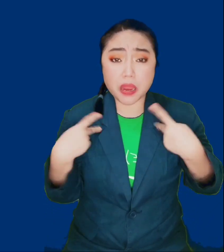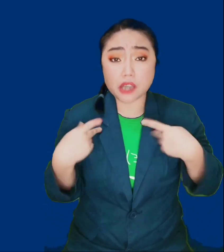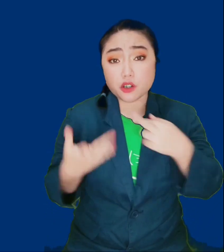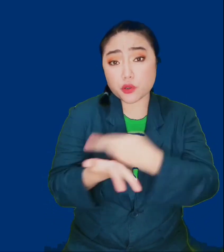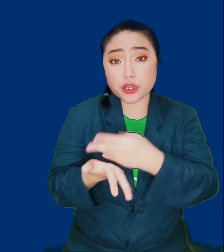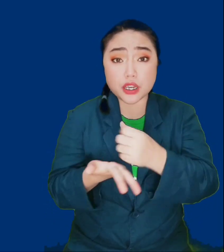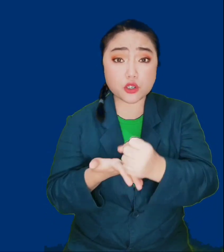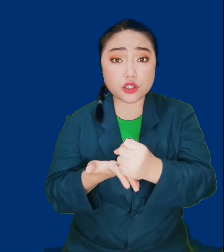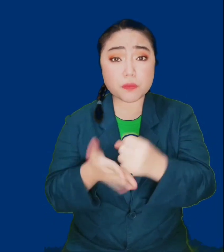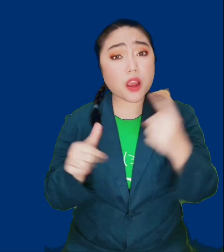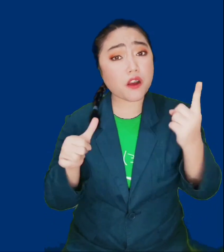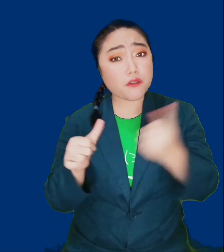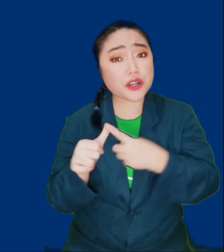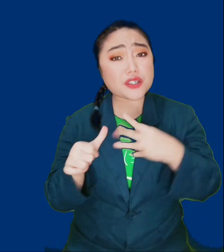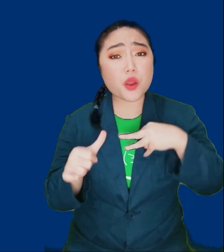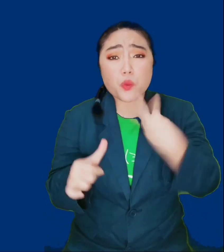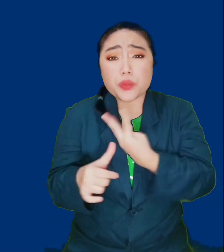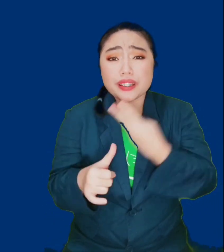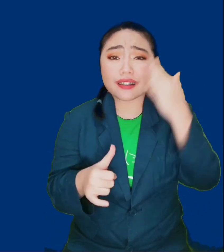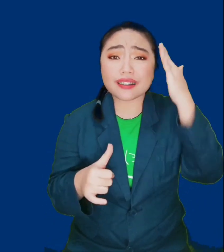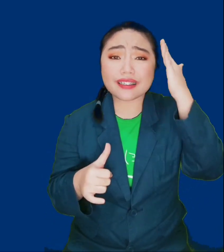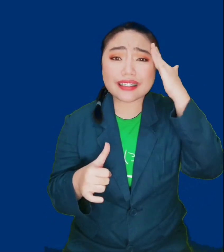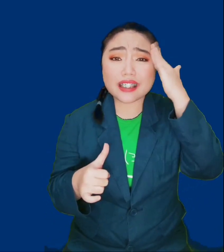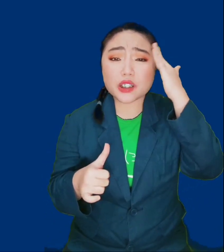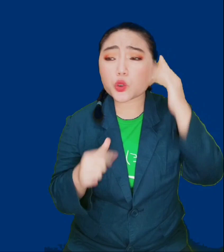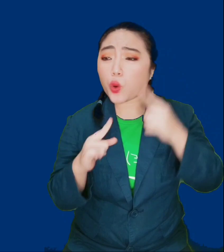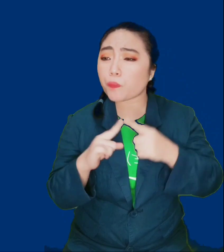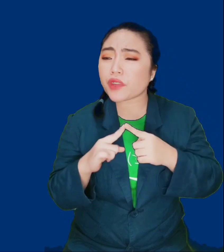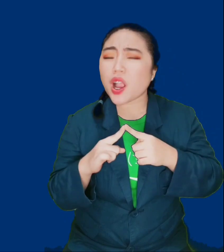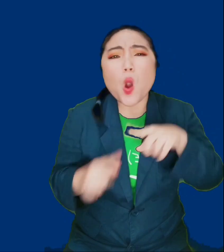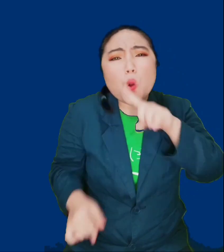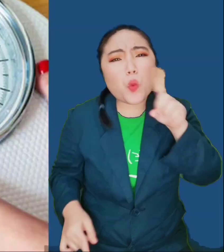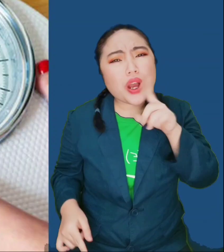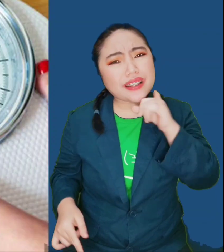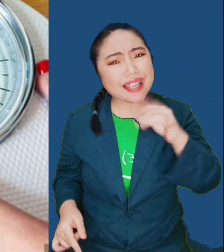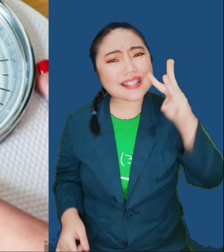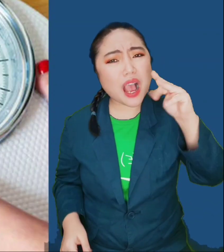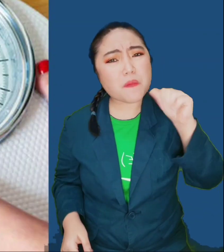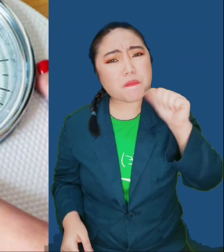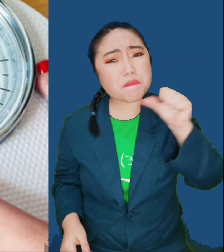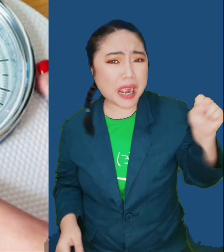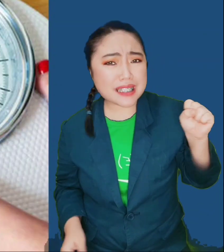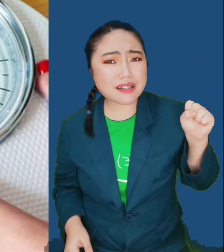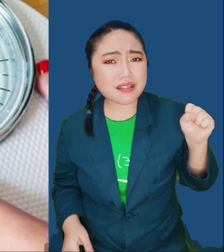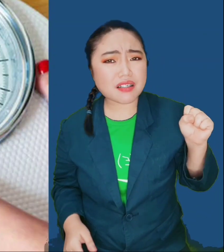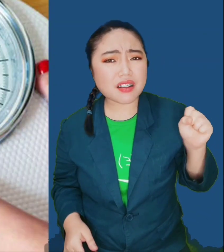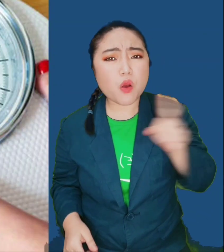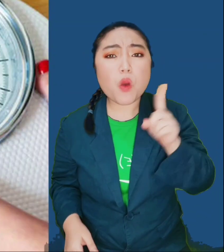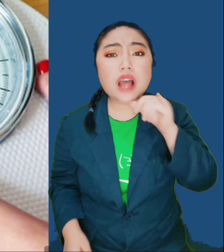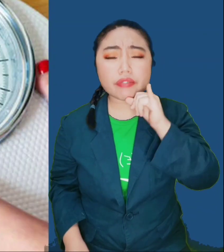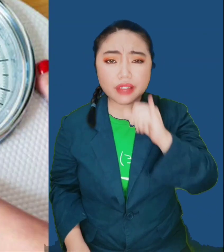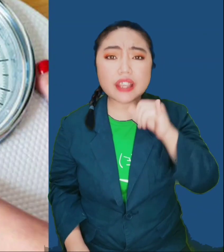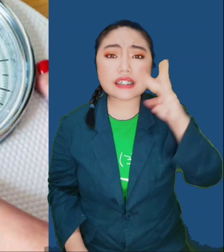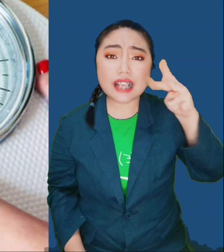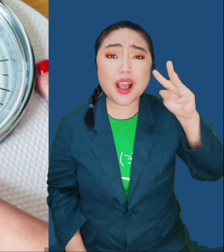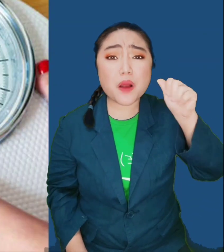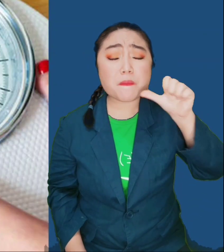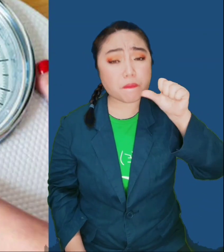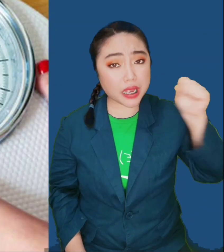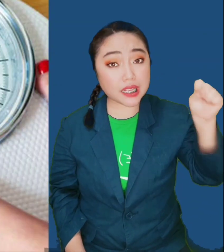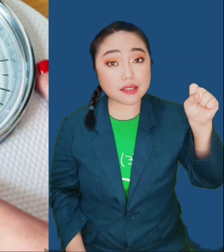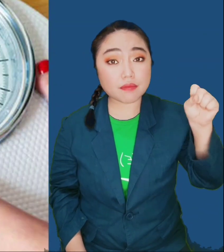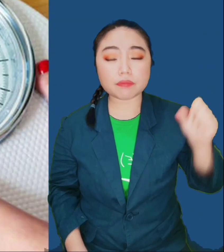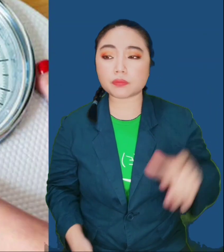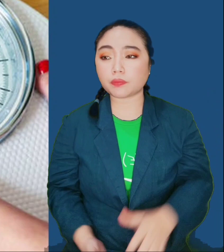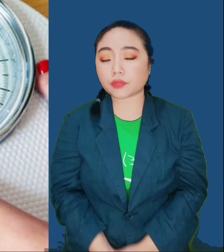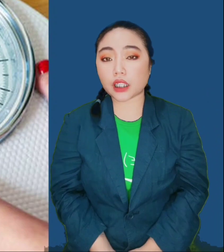answer if there's a relationship, first we need to know what is mass.